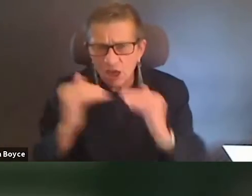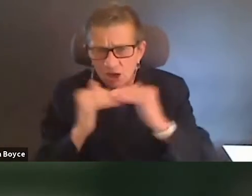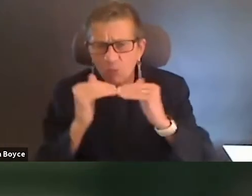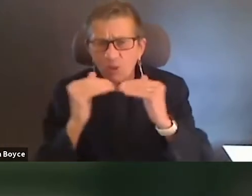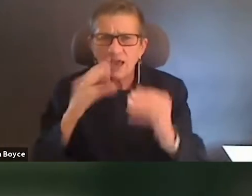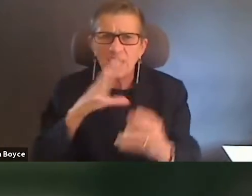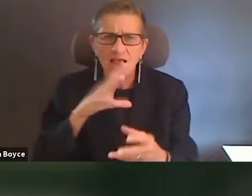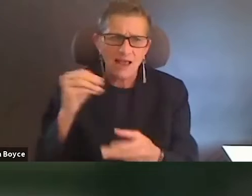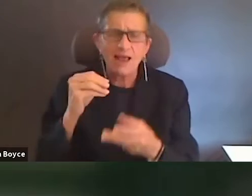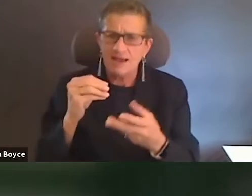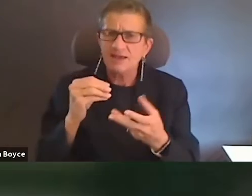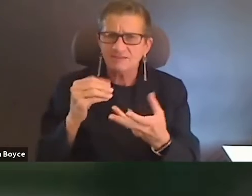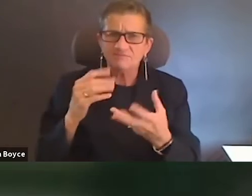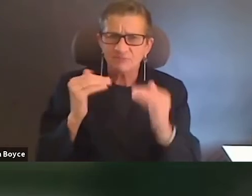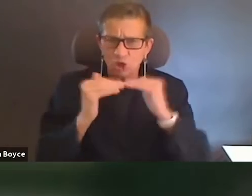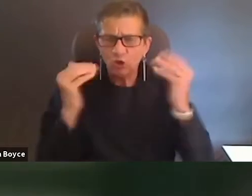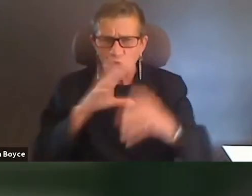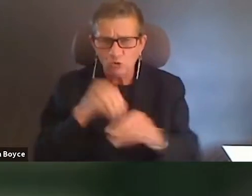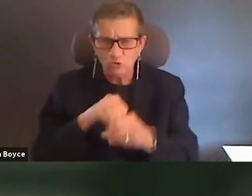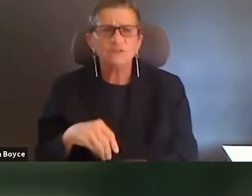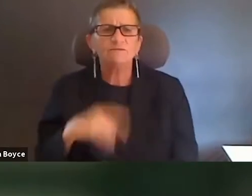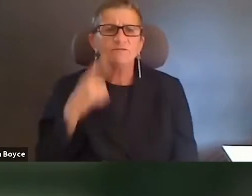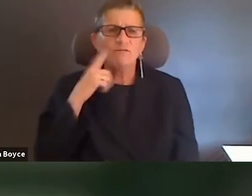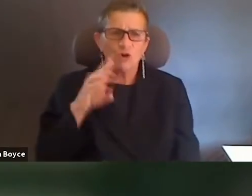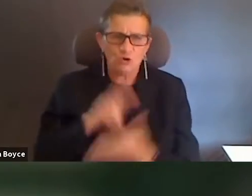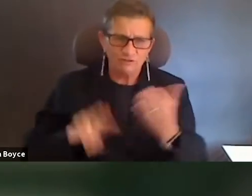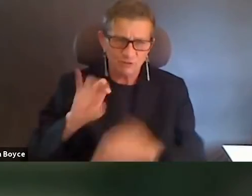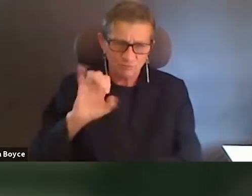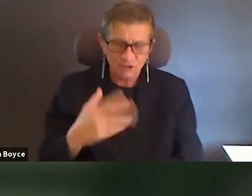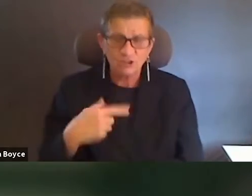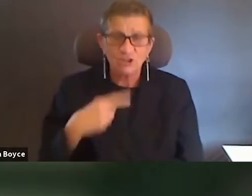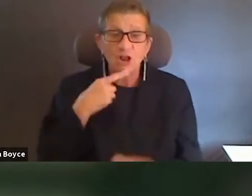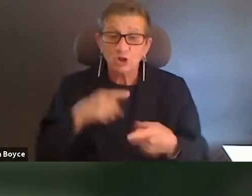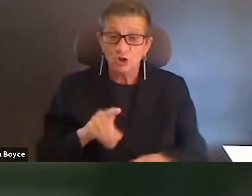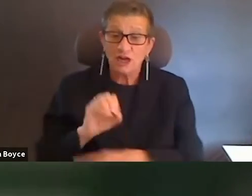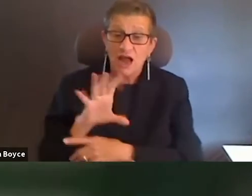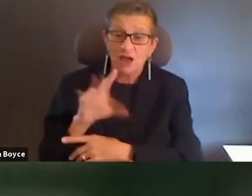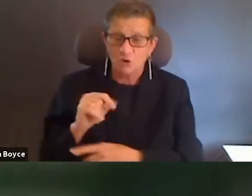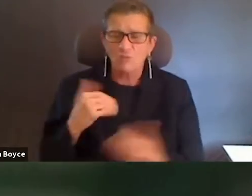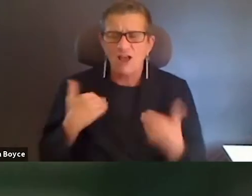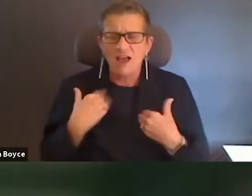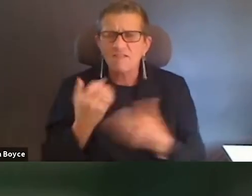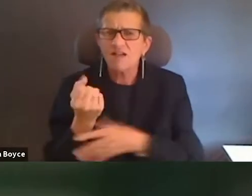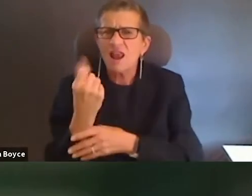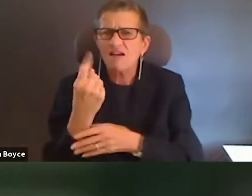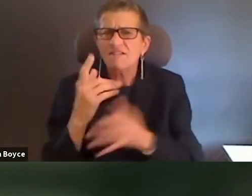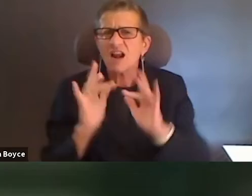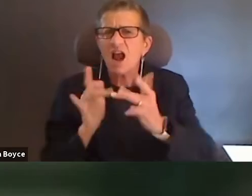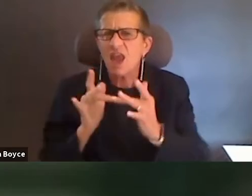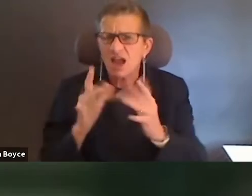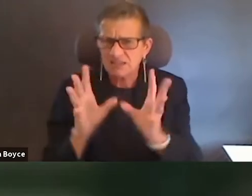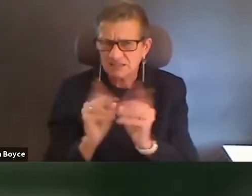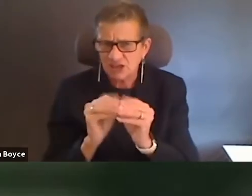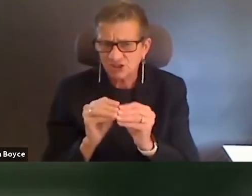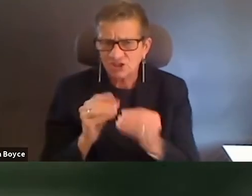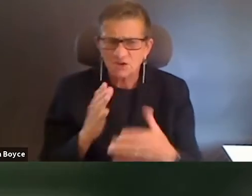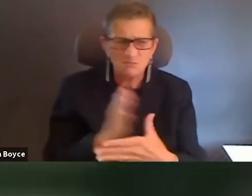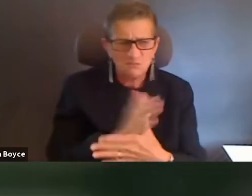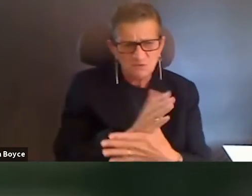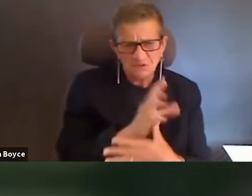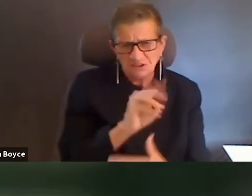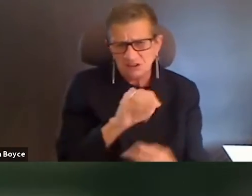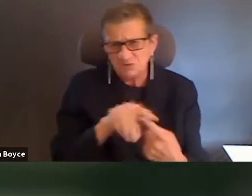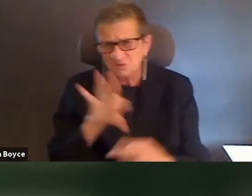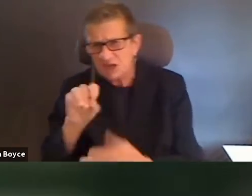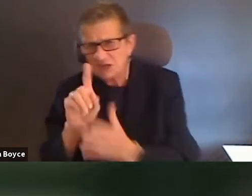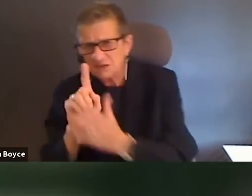University of Michigan. Throughout this month of October, this conference includes 11 online sessions, each between 60 and 90 minutes,